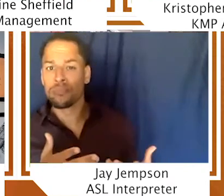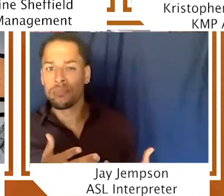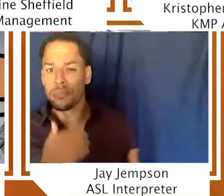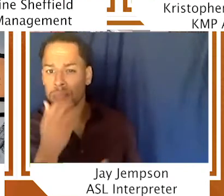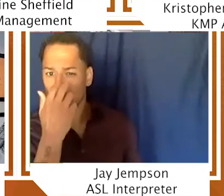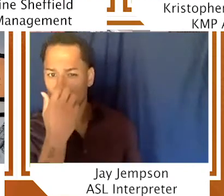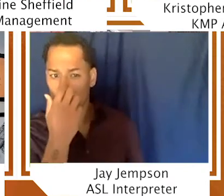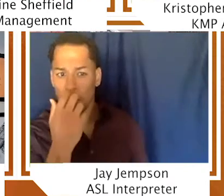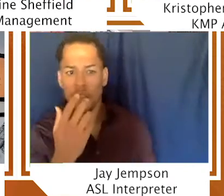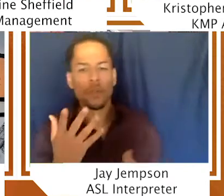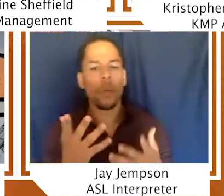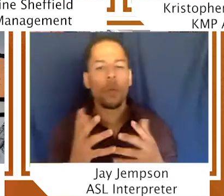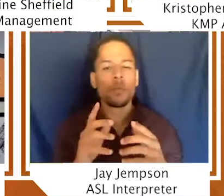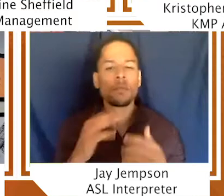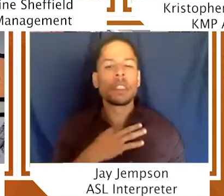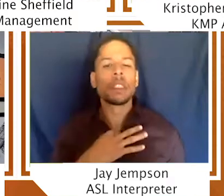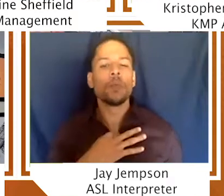How are you interpreting their actions?